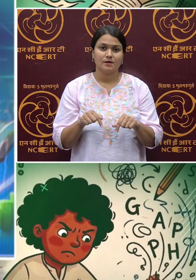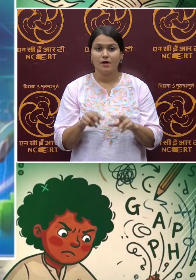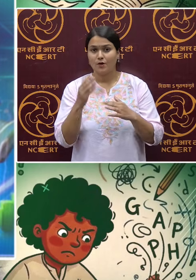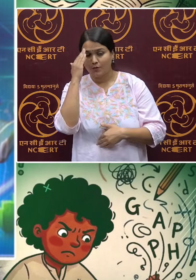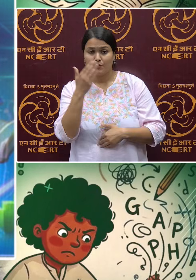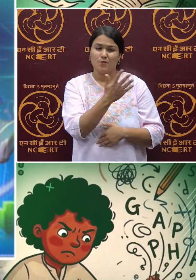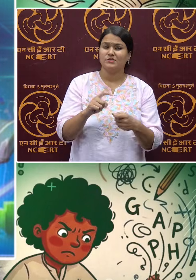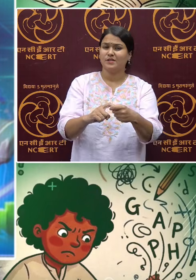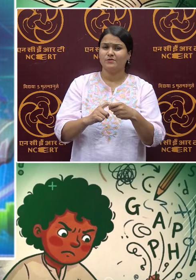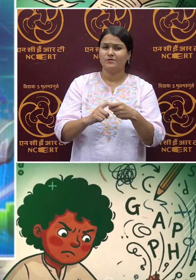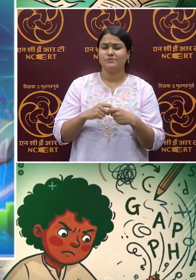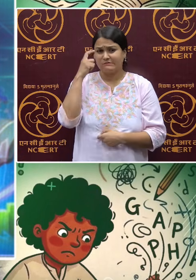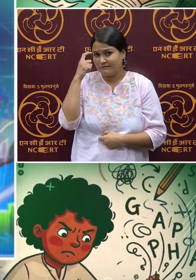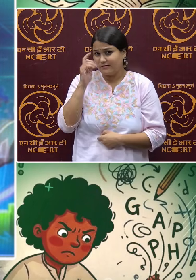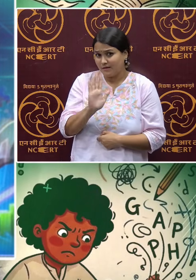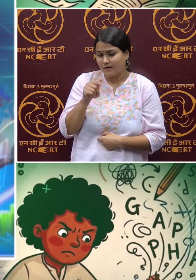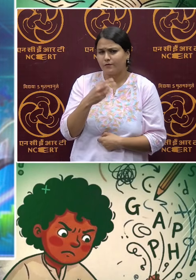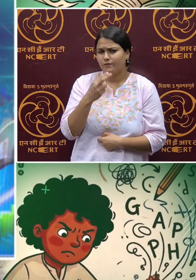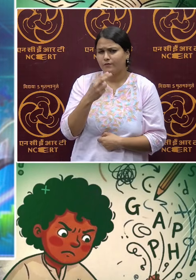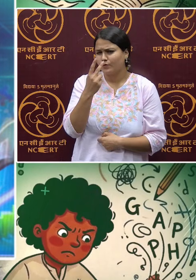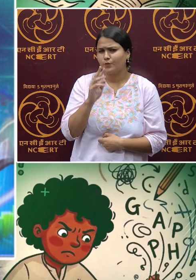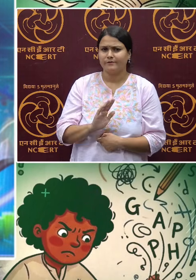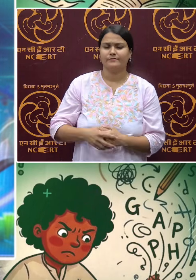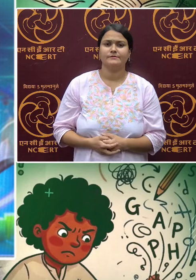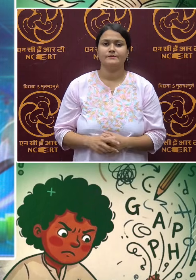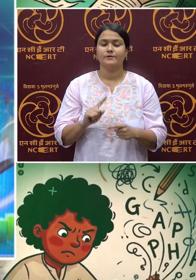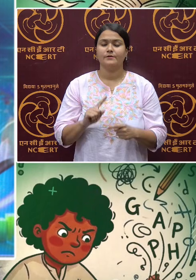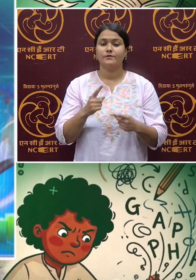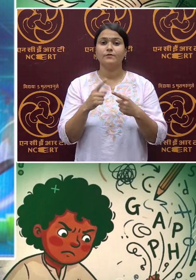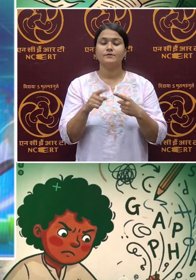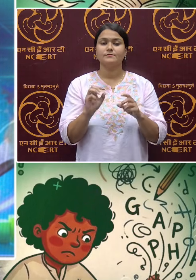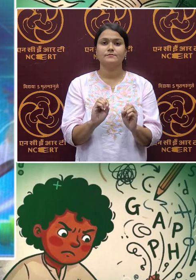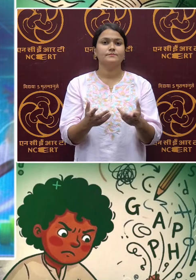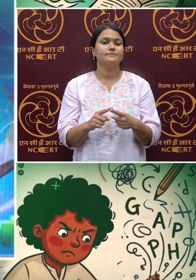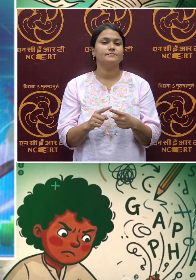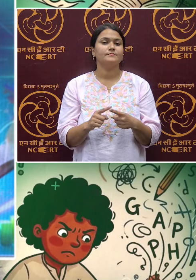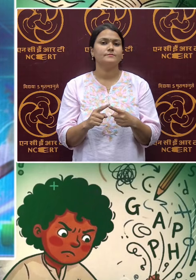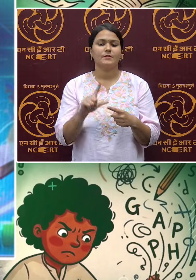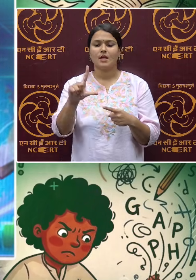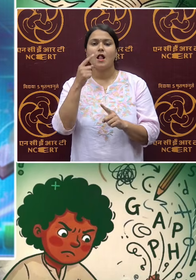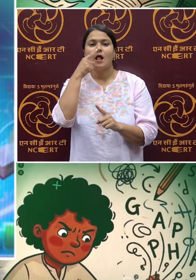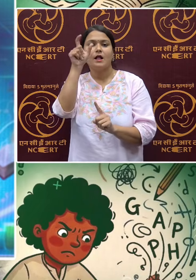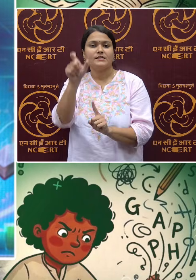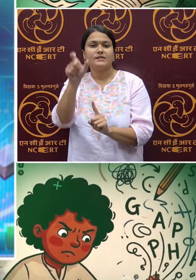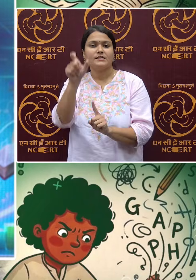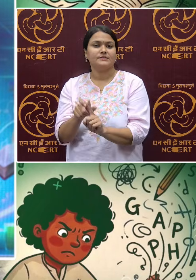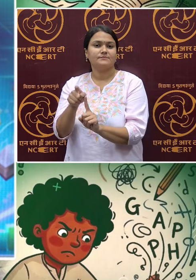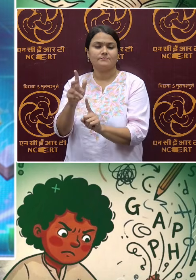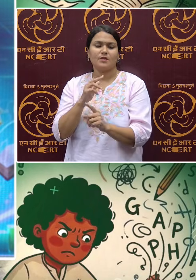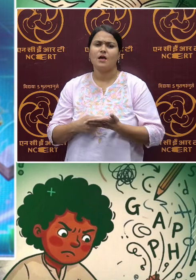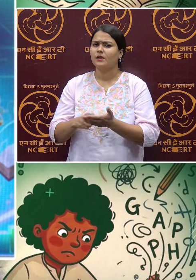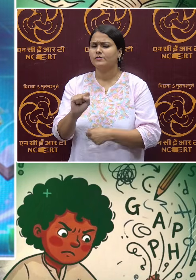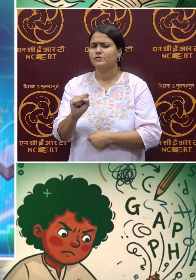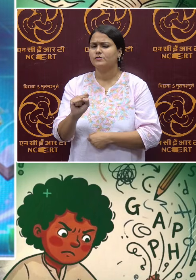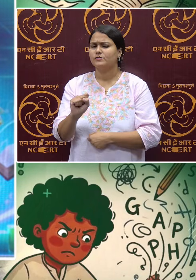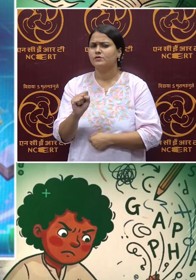have a lot of questions on your mind. I have some too. So first of all, let's start with Lalitha ma'am. To set the stage, ma'am, I request you